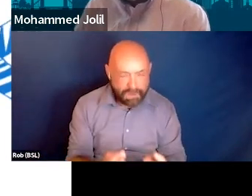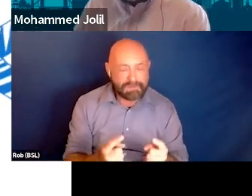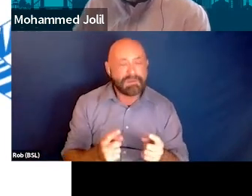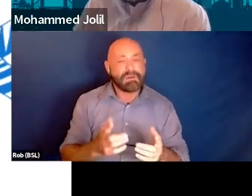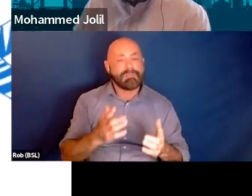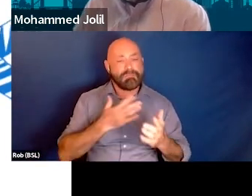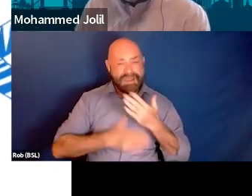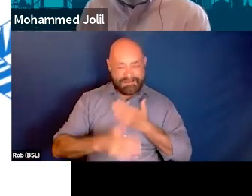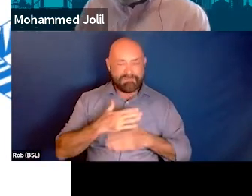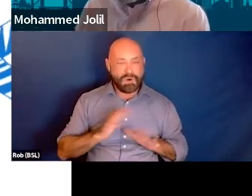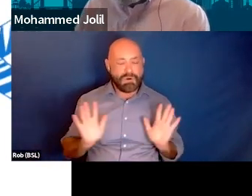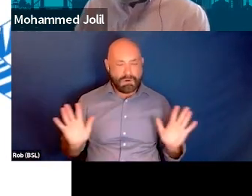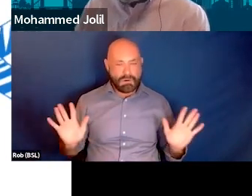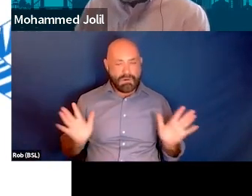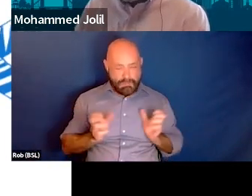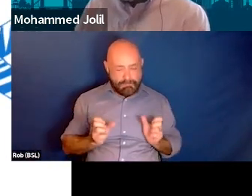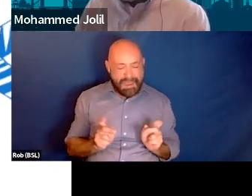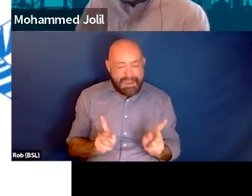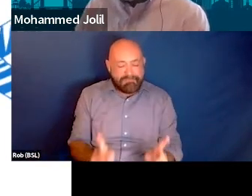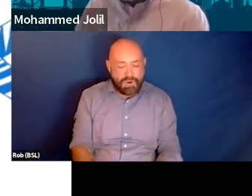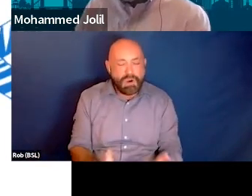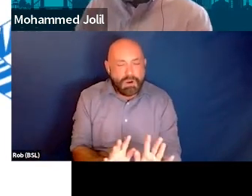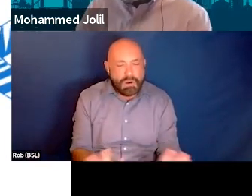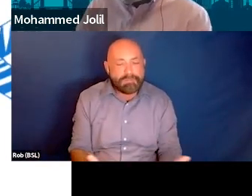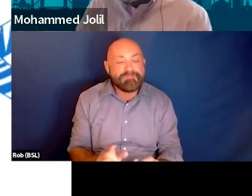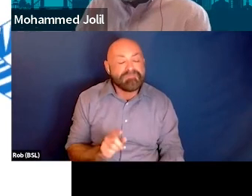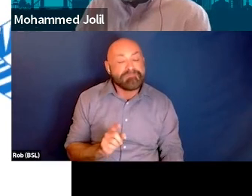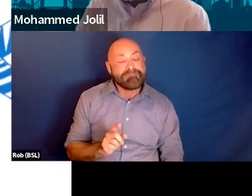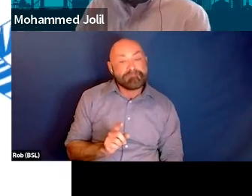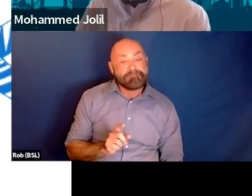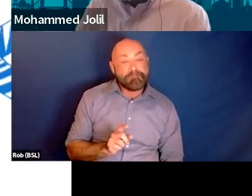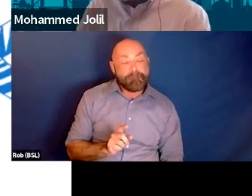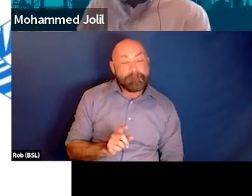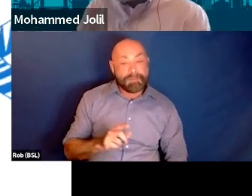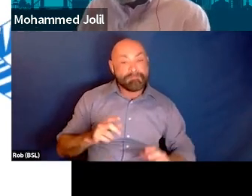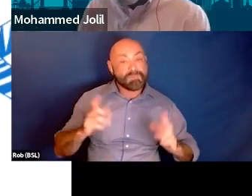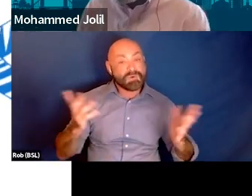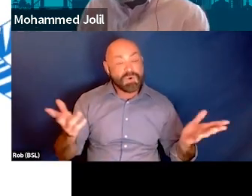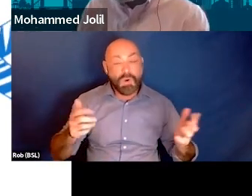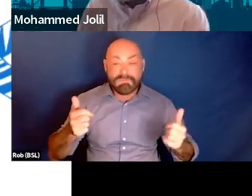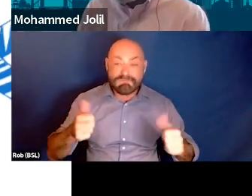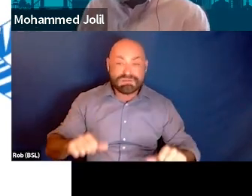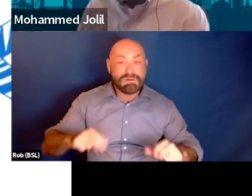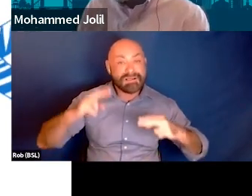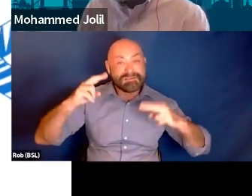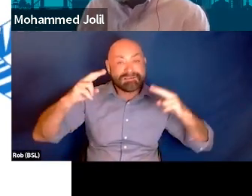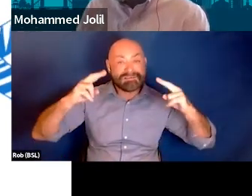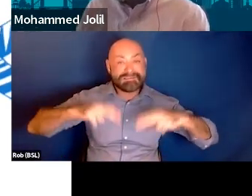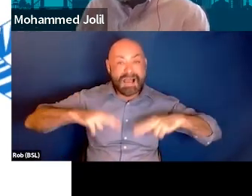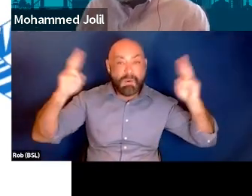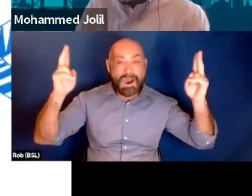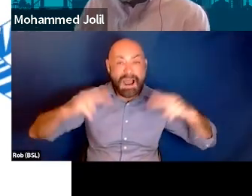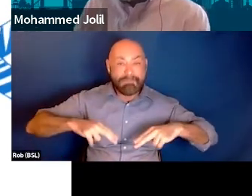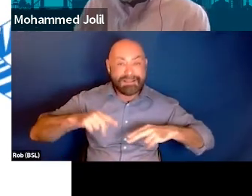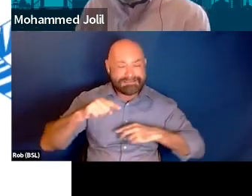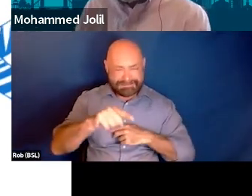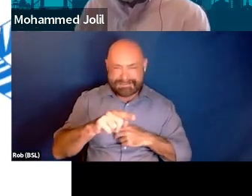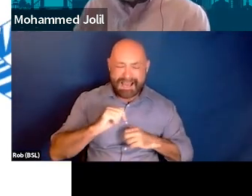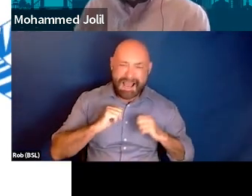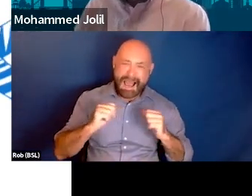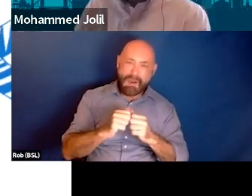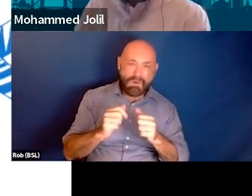behaviour. It's really made us as Tower Hamlets become a much more outward looking authority,